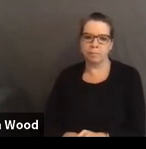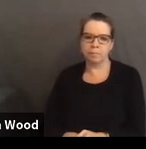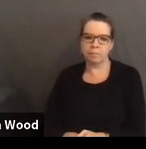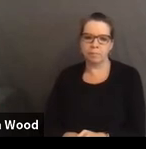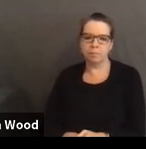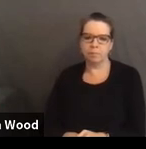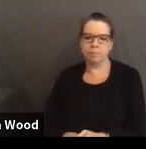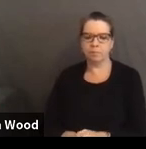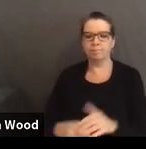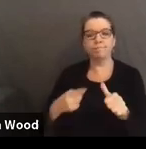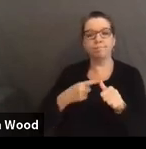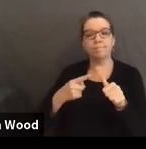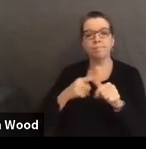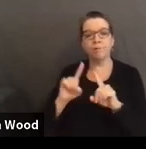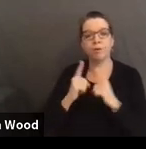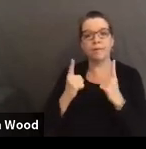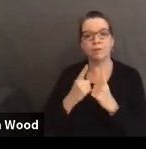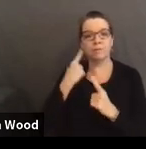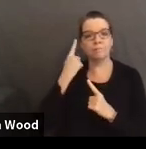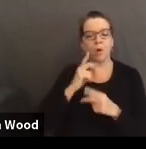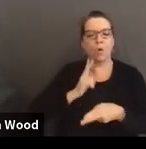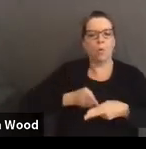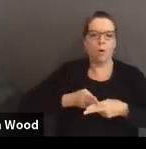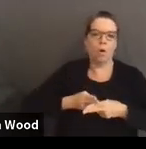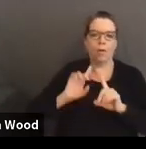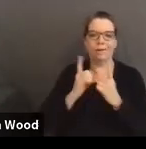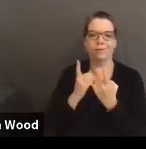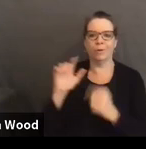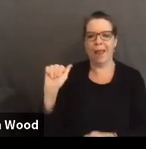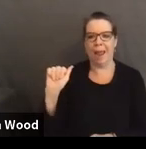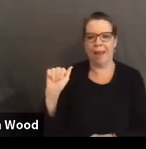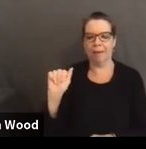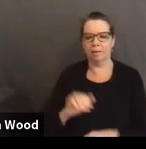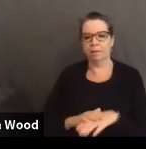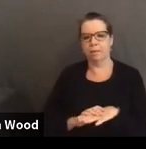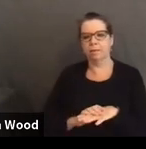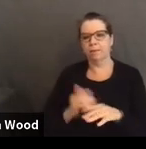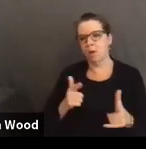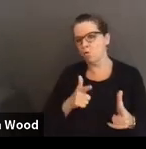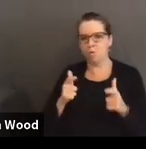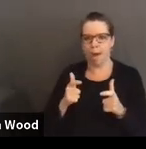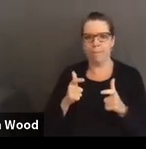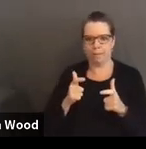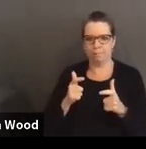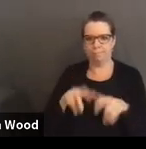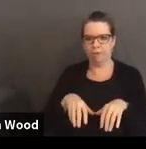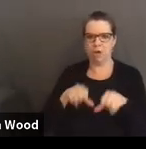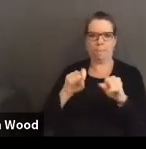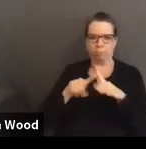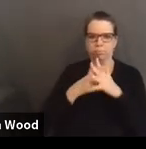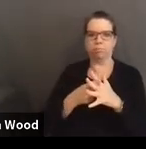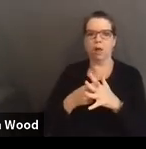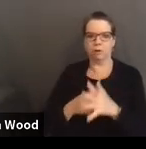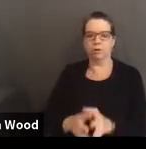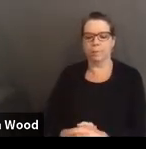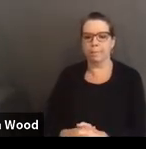So the first district we're thinking about, we'll call District A. That's thinking about a rapid adoption and launch. And if you could go to the